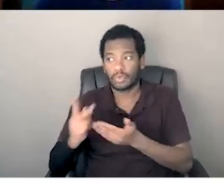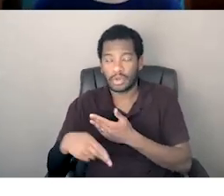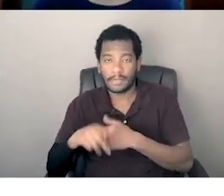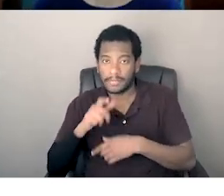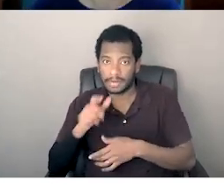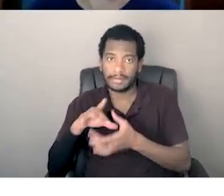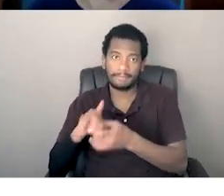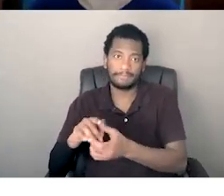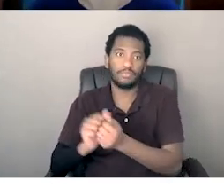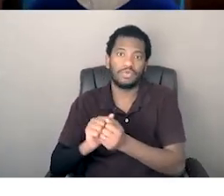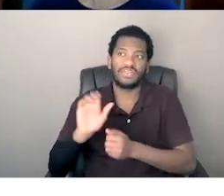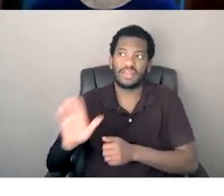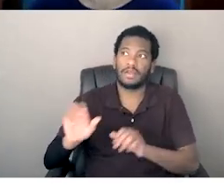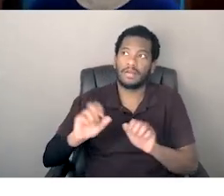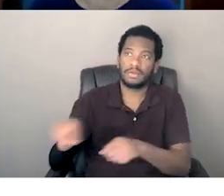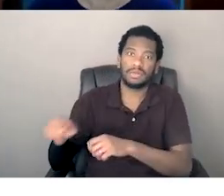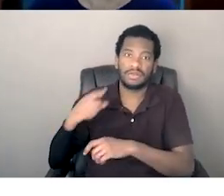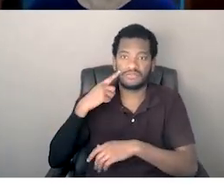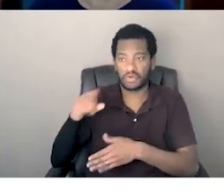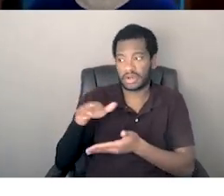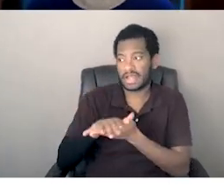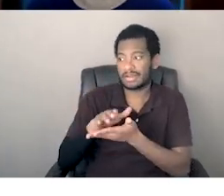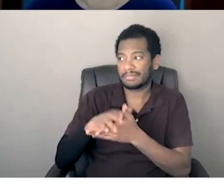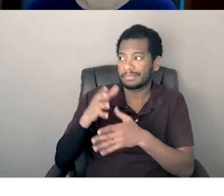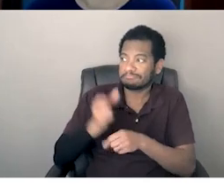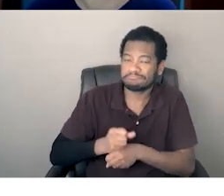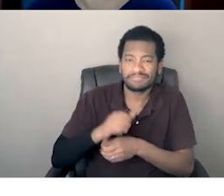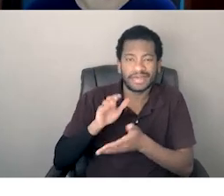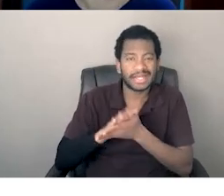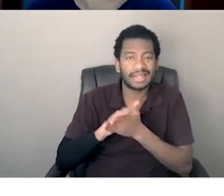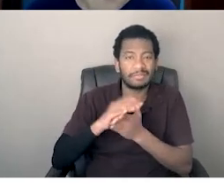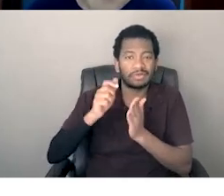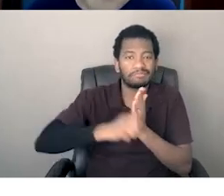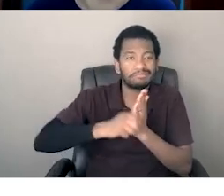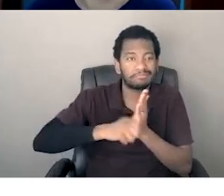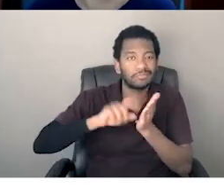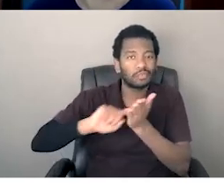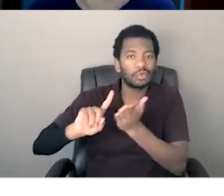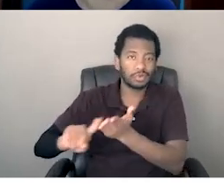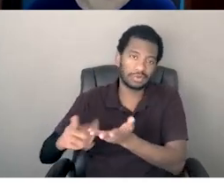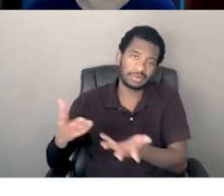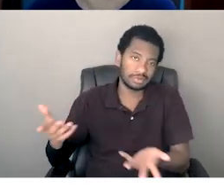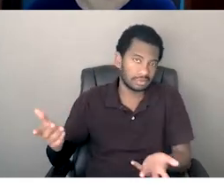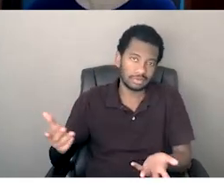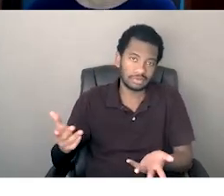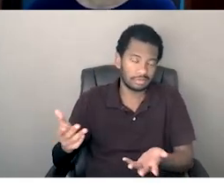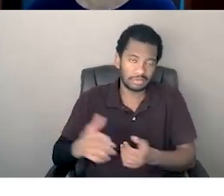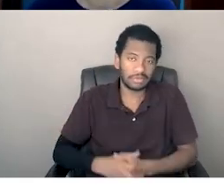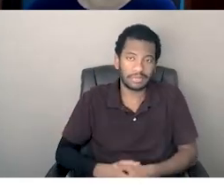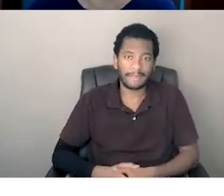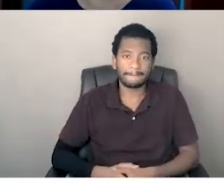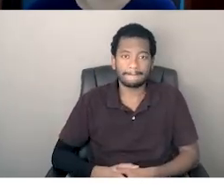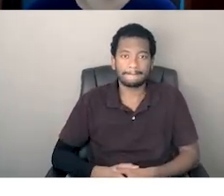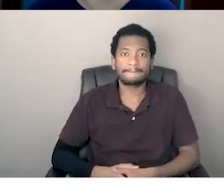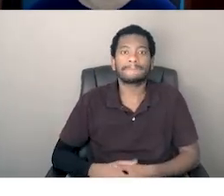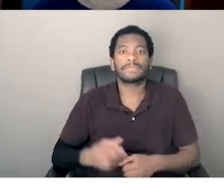to do academic or summarize academic research in this particular manner. Use person